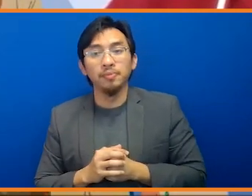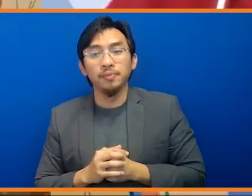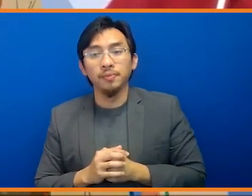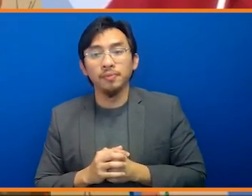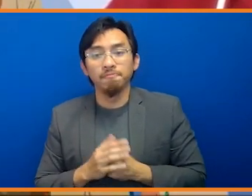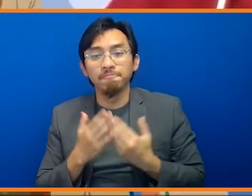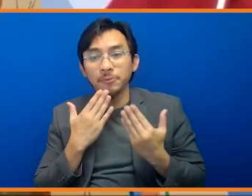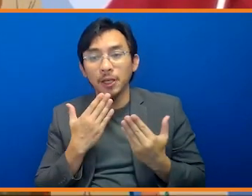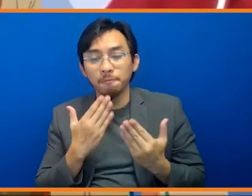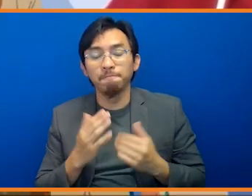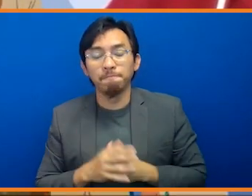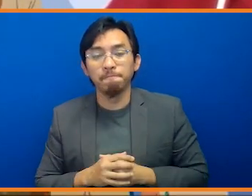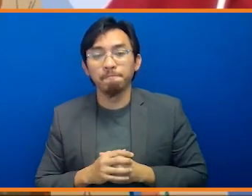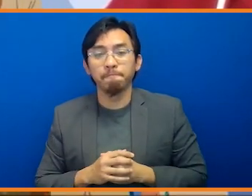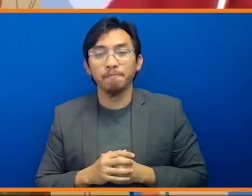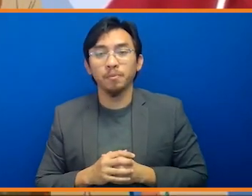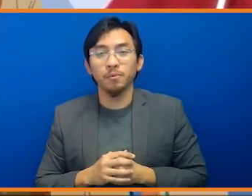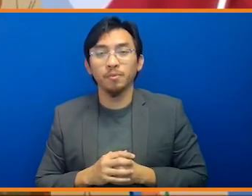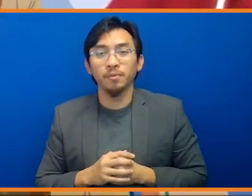Thank you.